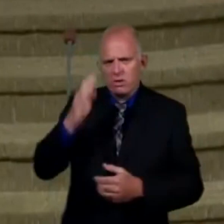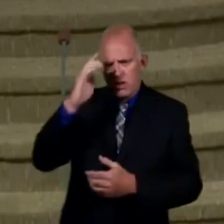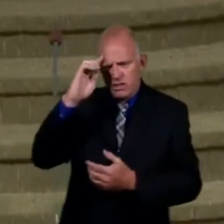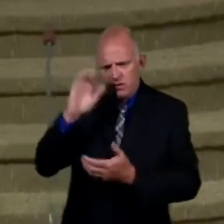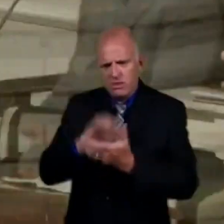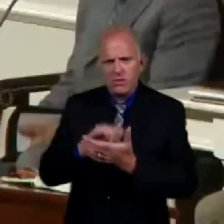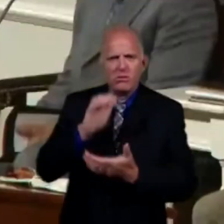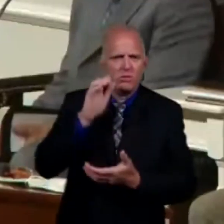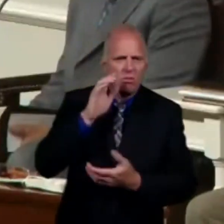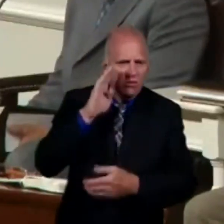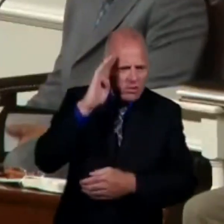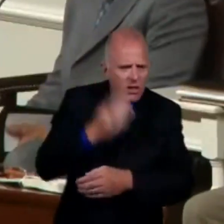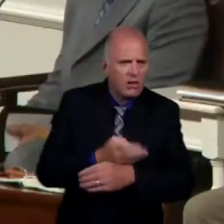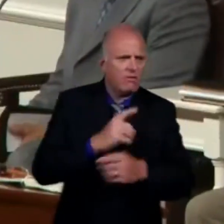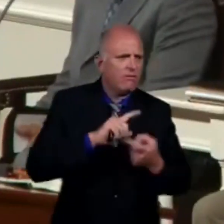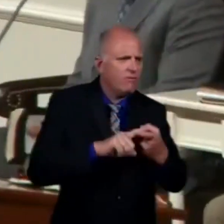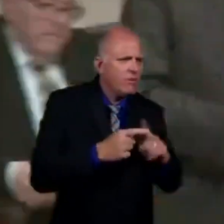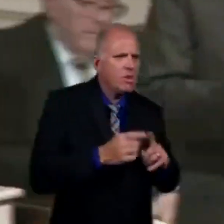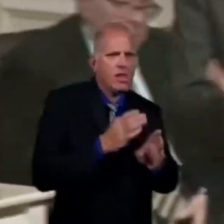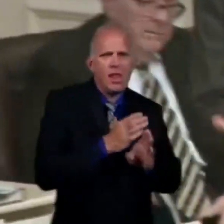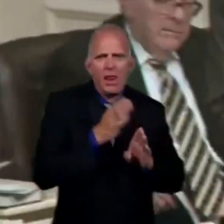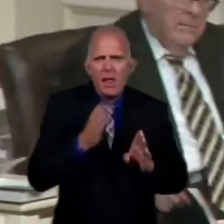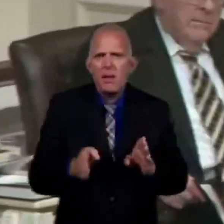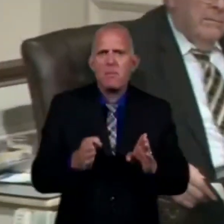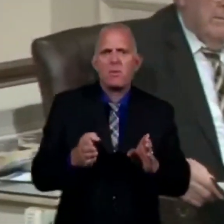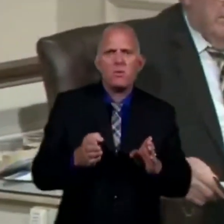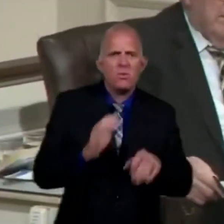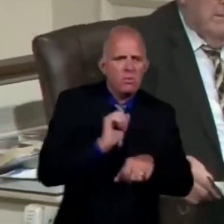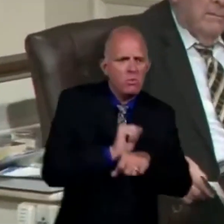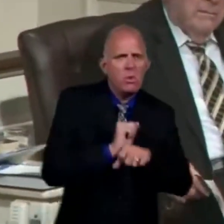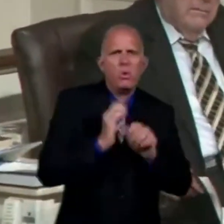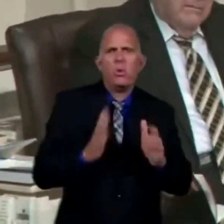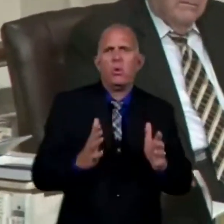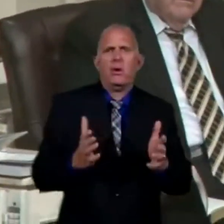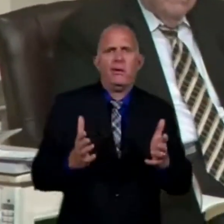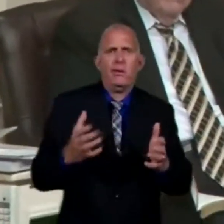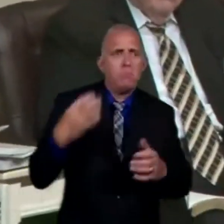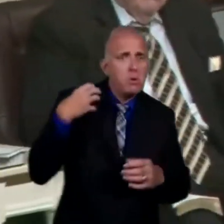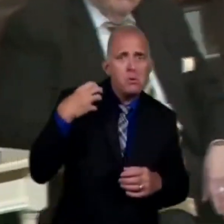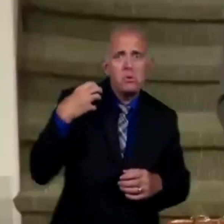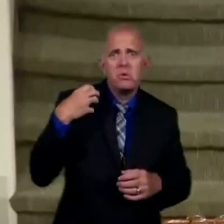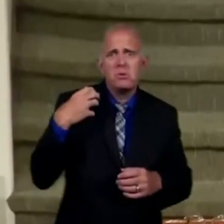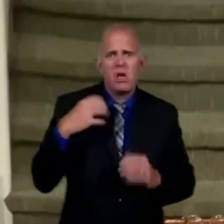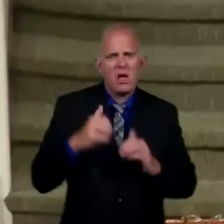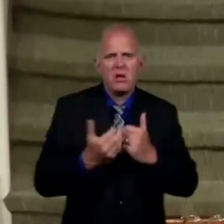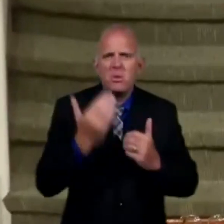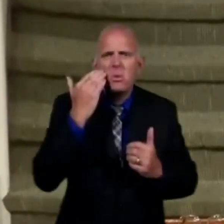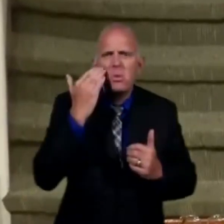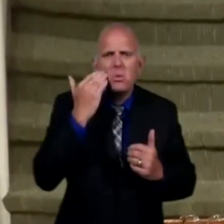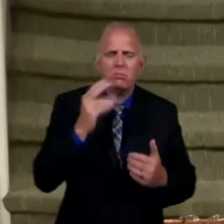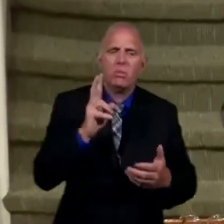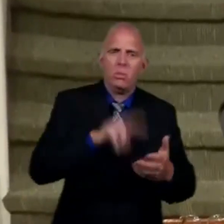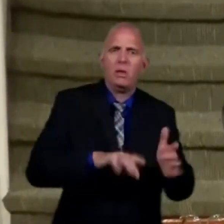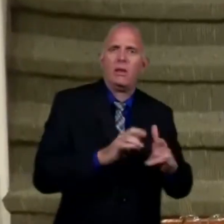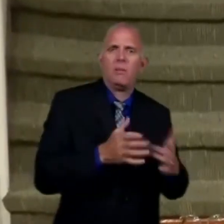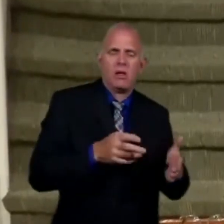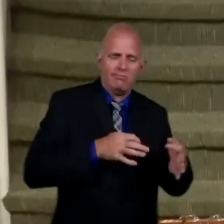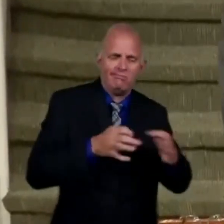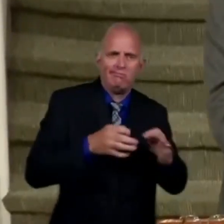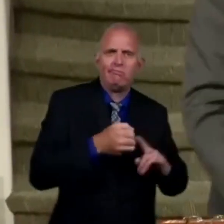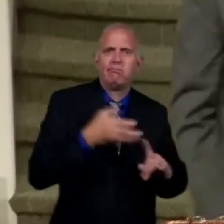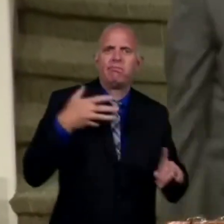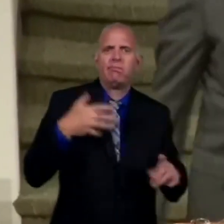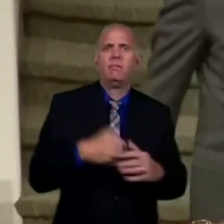good friend, a good neighbor, to be a good employee, a good employer? The Bible tells you what's right to do. It's also there